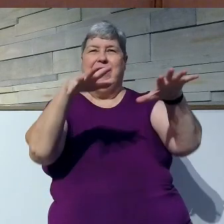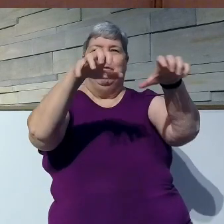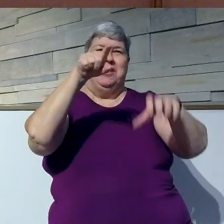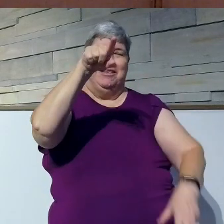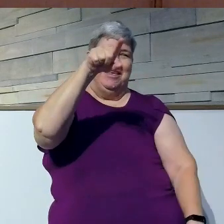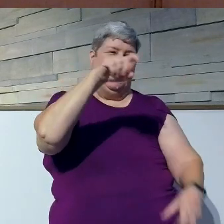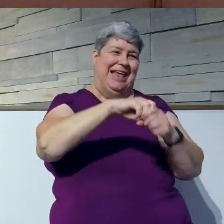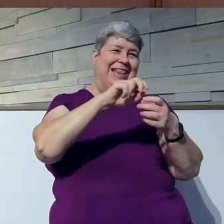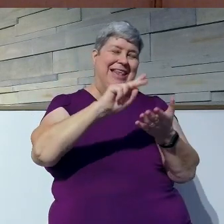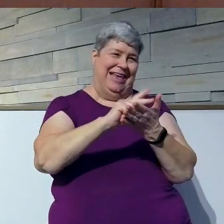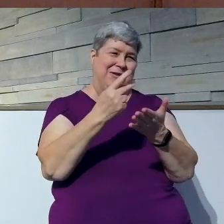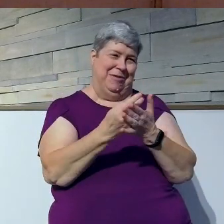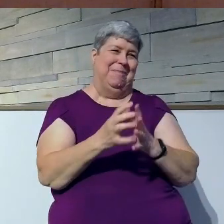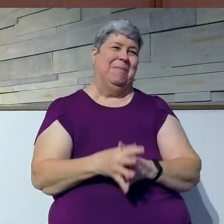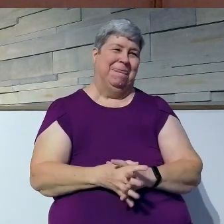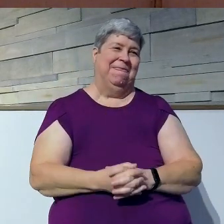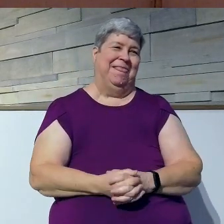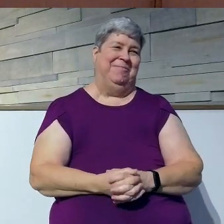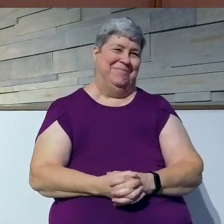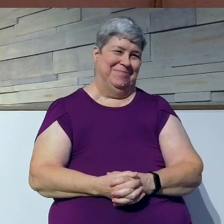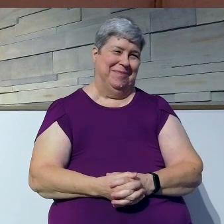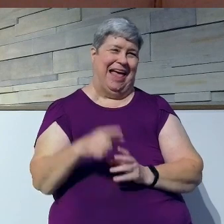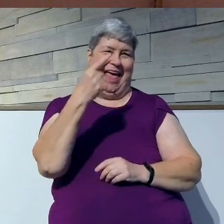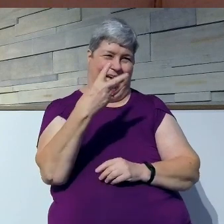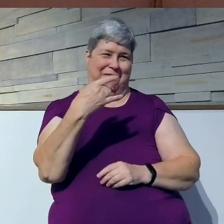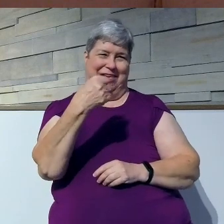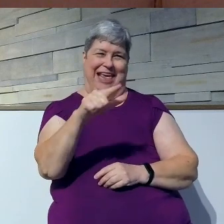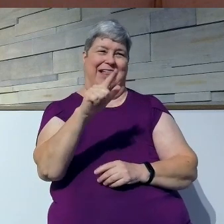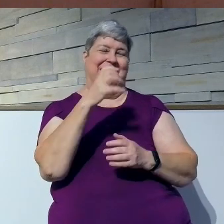in the church's kitchen. All right.